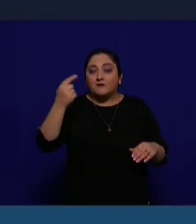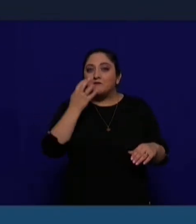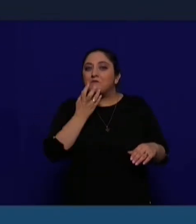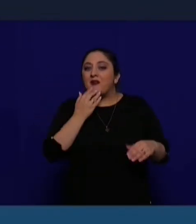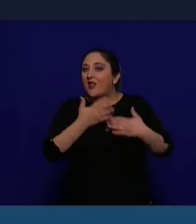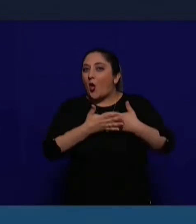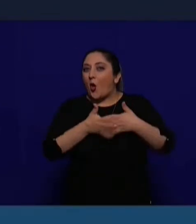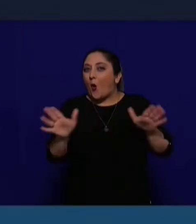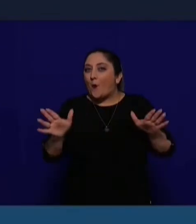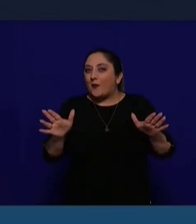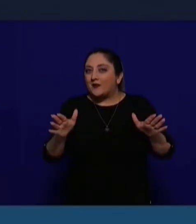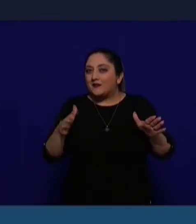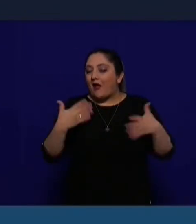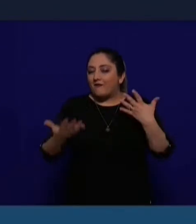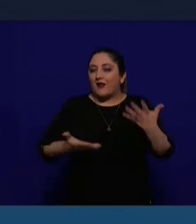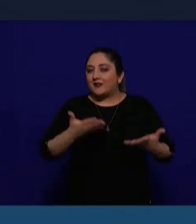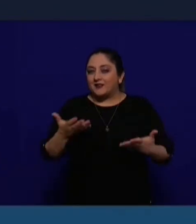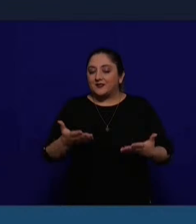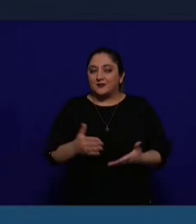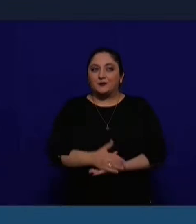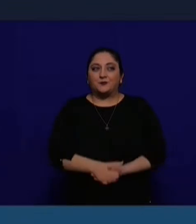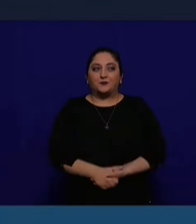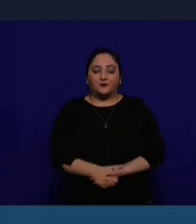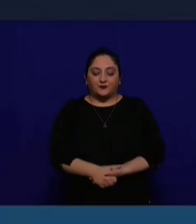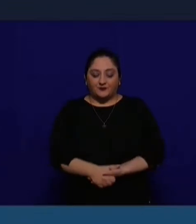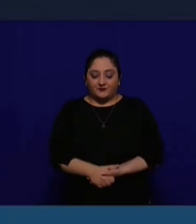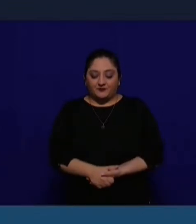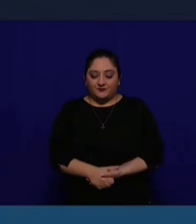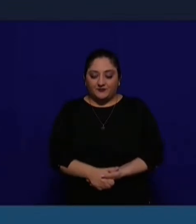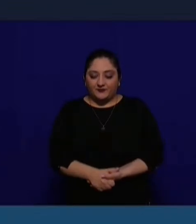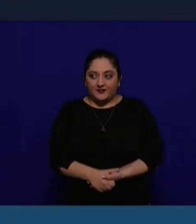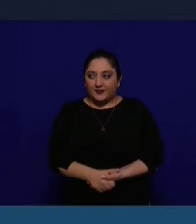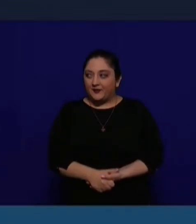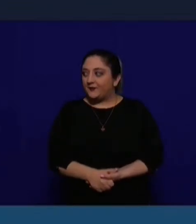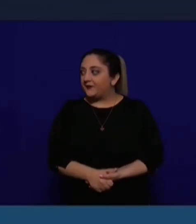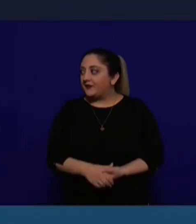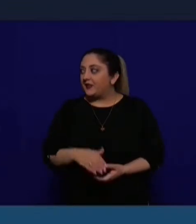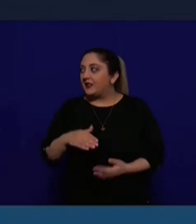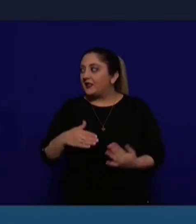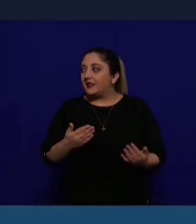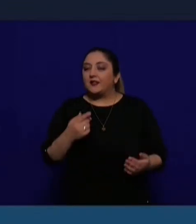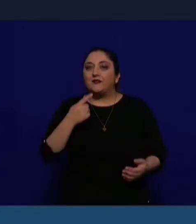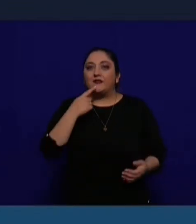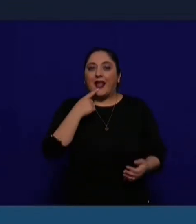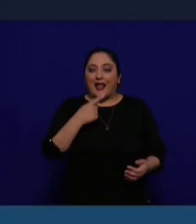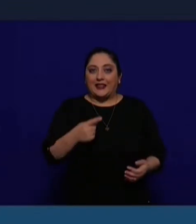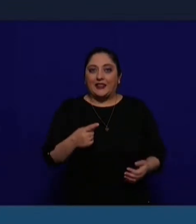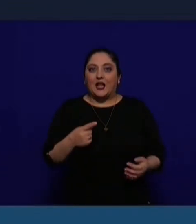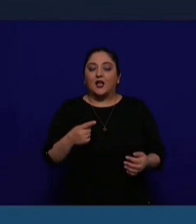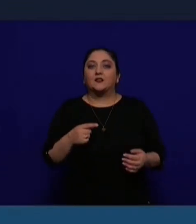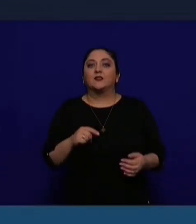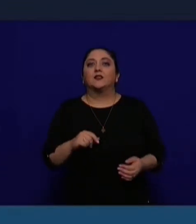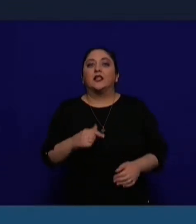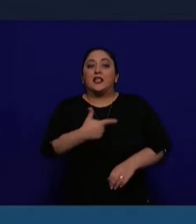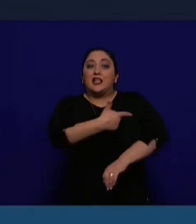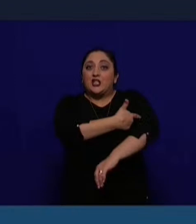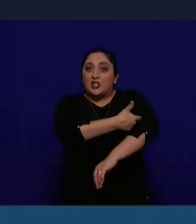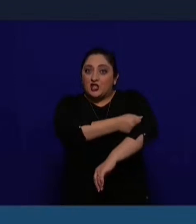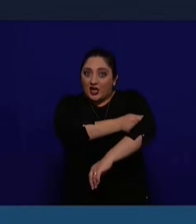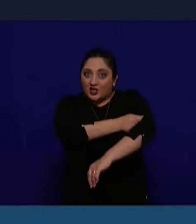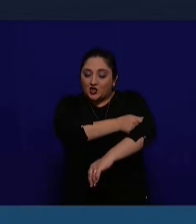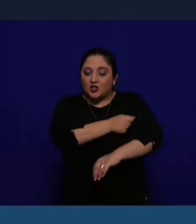Mela, bħalma għedna aħna qegħdin ninżlu fl-istrateġija tat-tilqim bletajiet dejjem